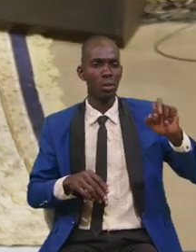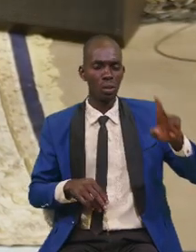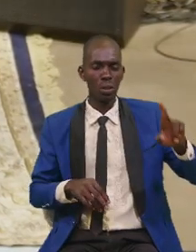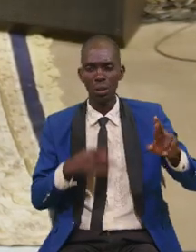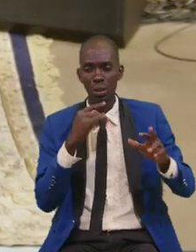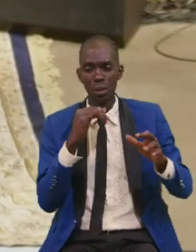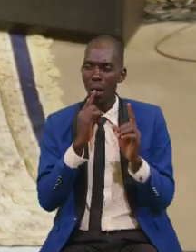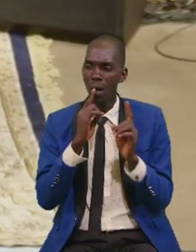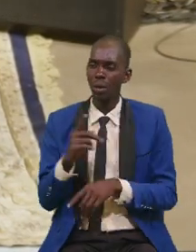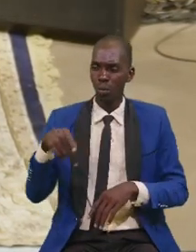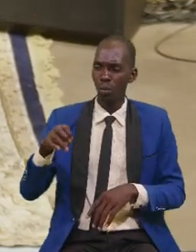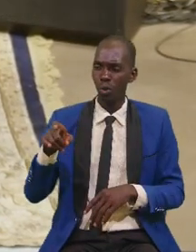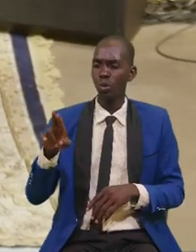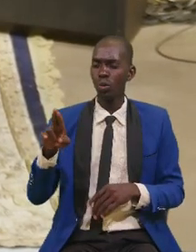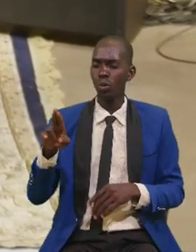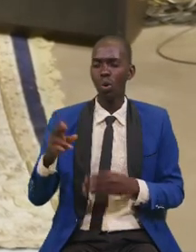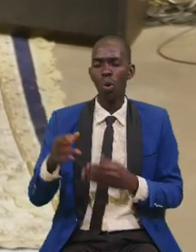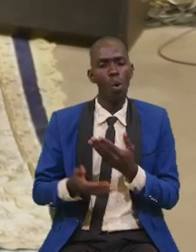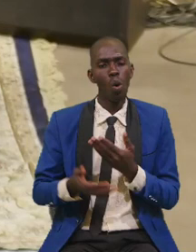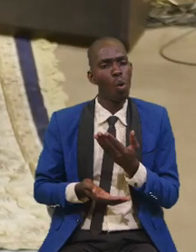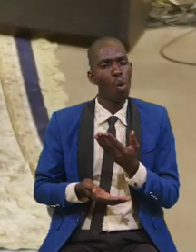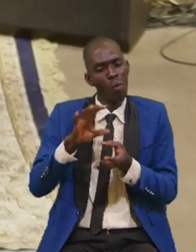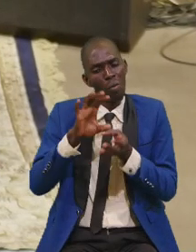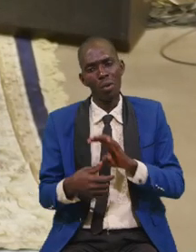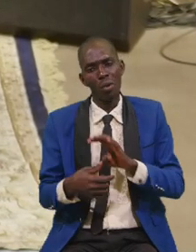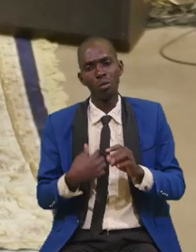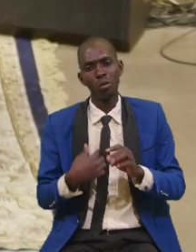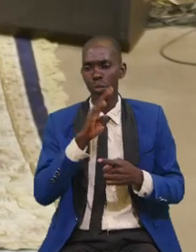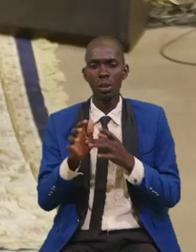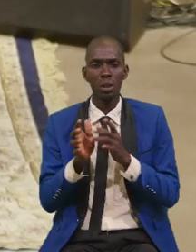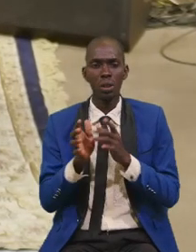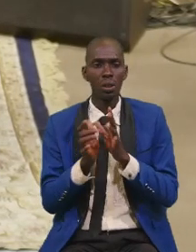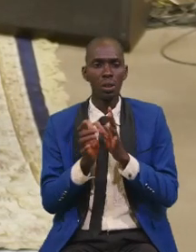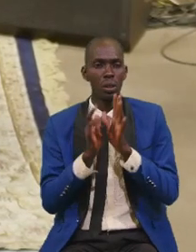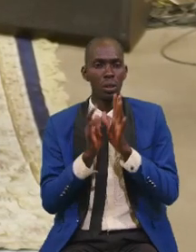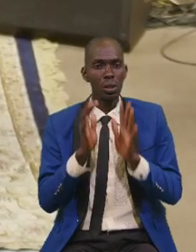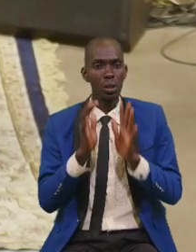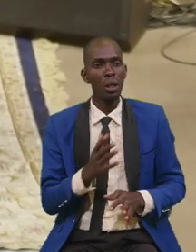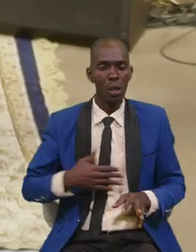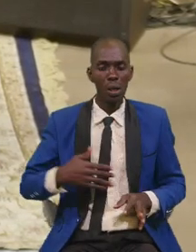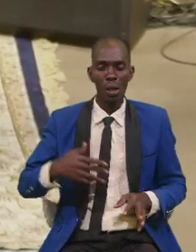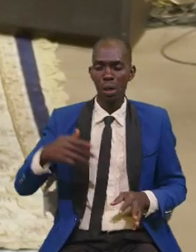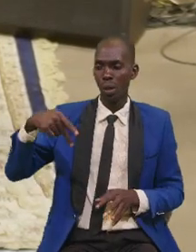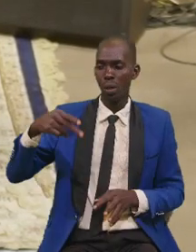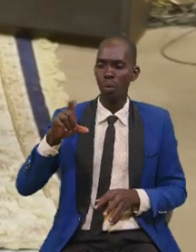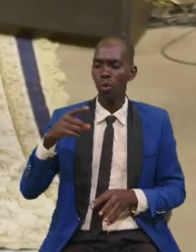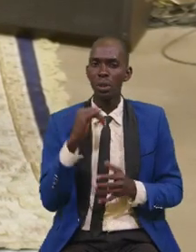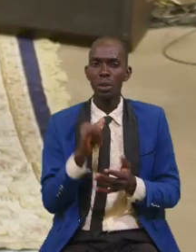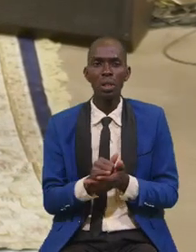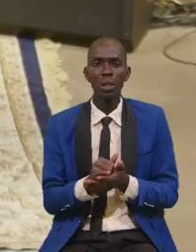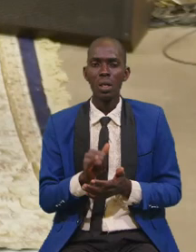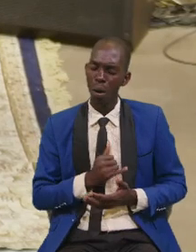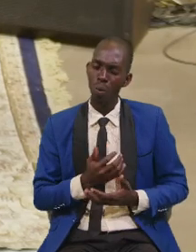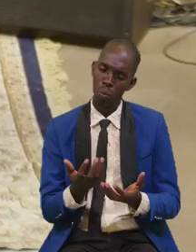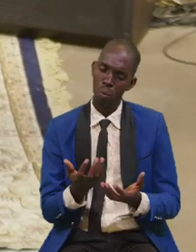Verse 29, it says, and Paul said, I would to God that not only thou, but also